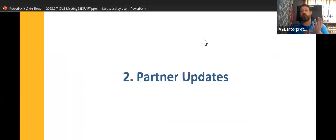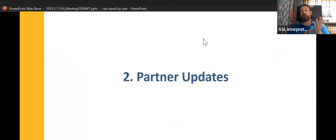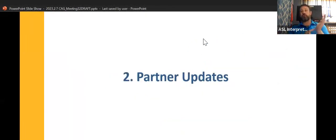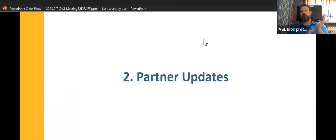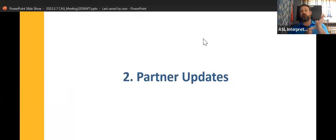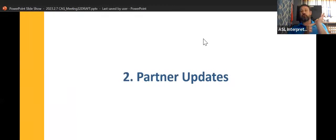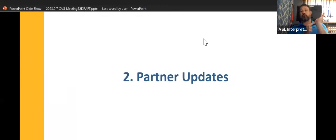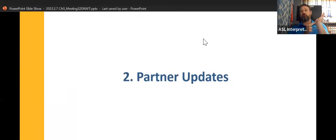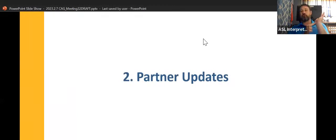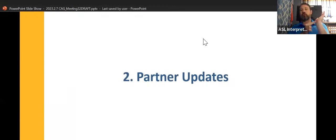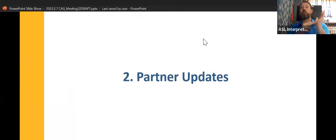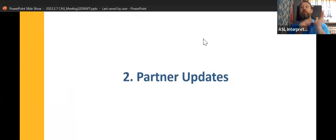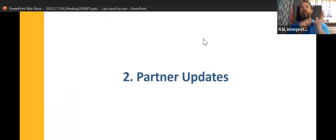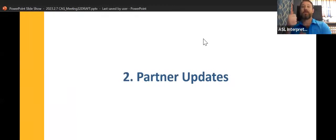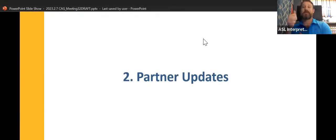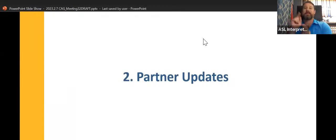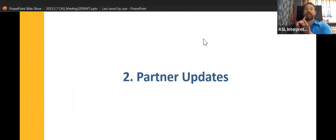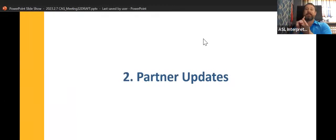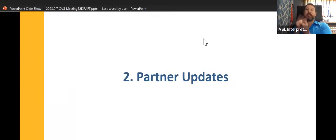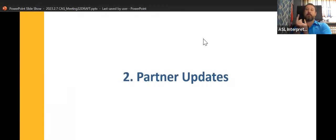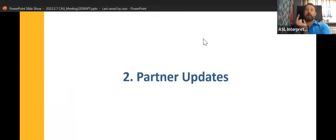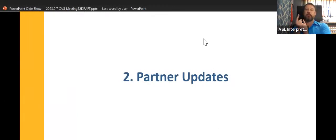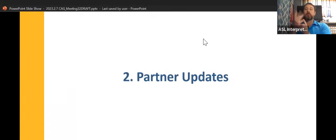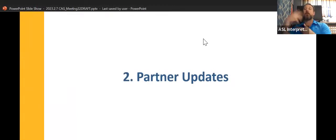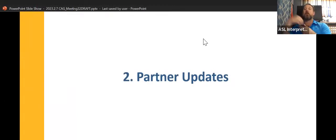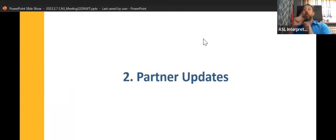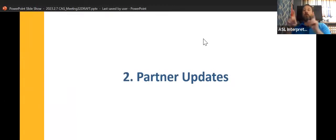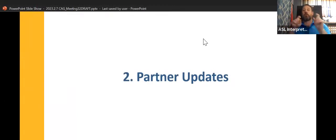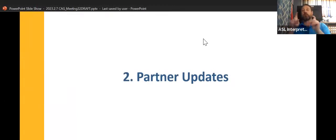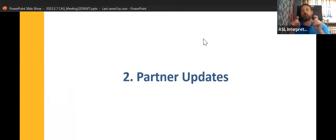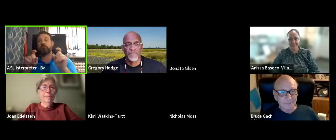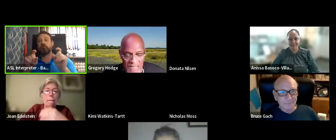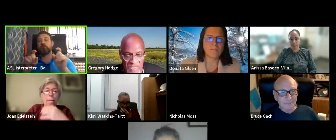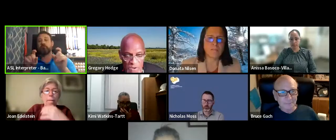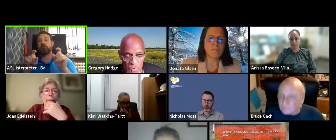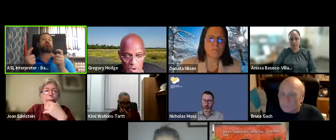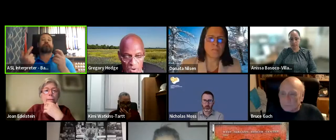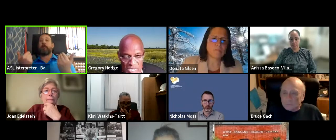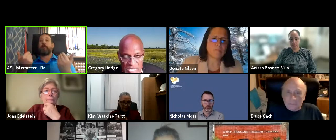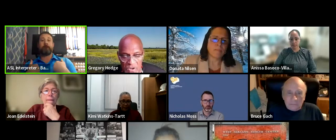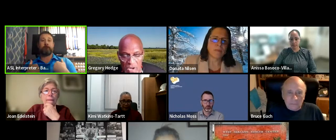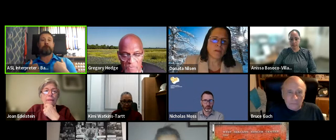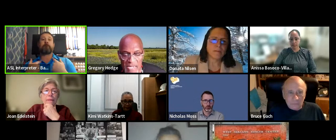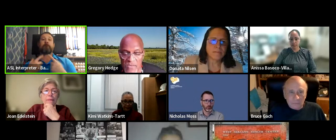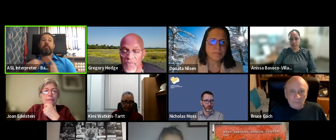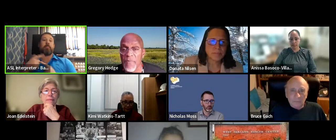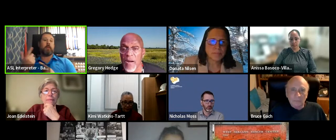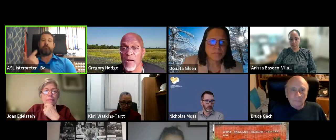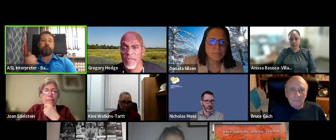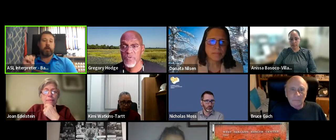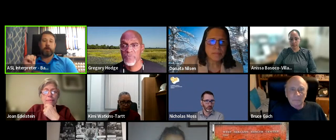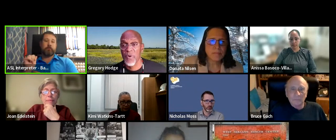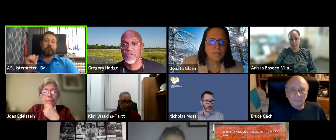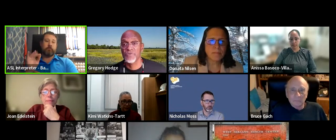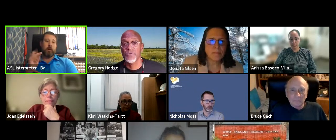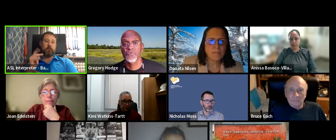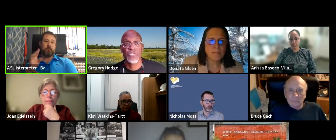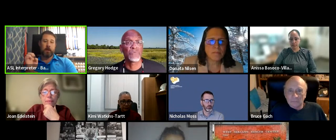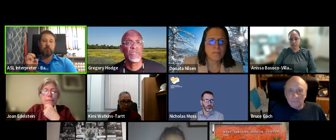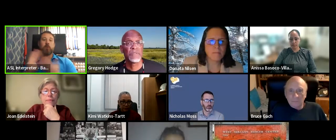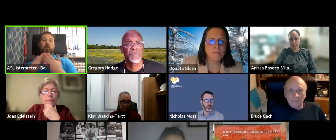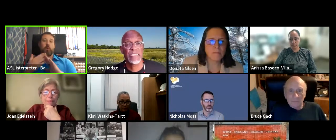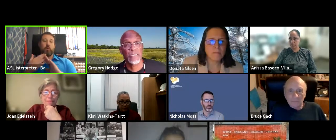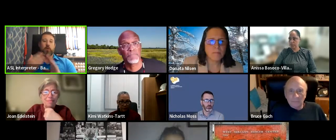you can take about 10 minutes, including questions and answers that people have, and then we'll go to any other updates from our community partners.